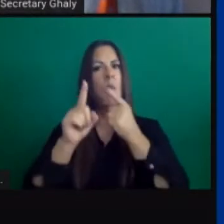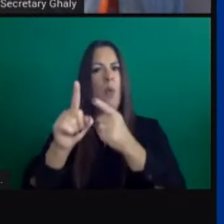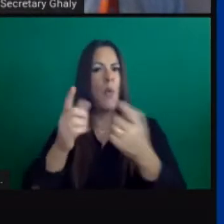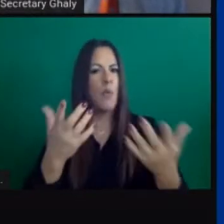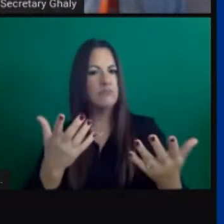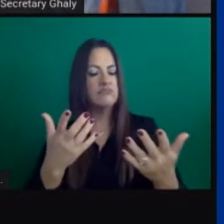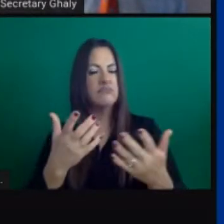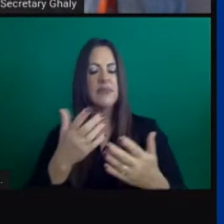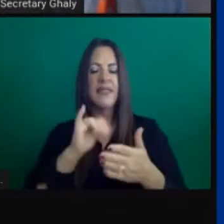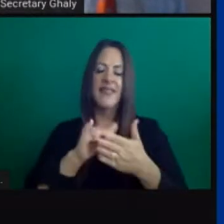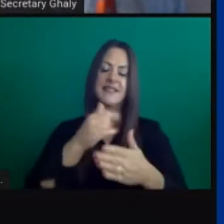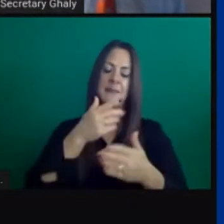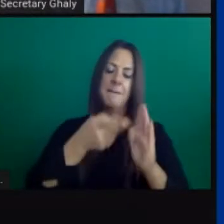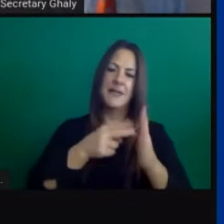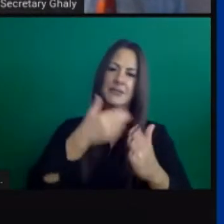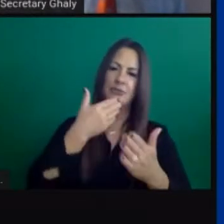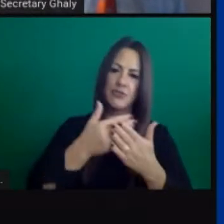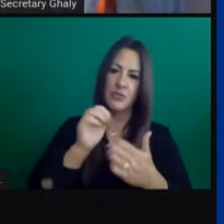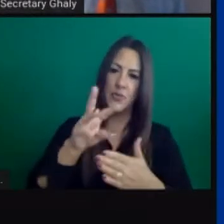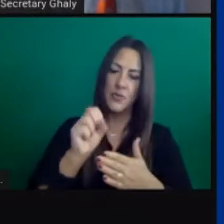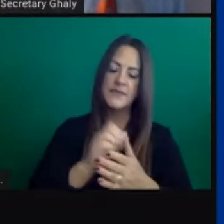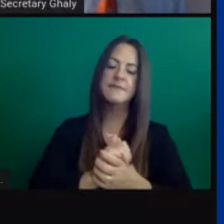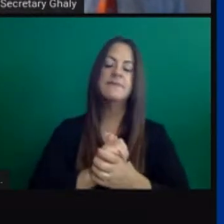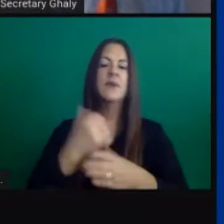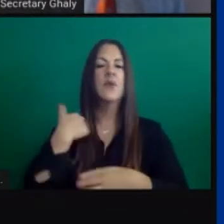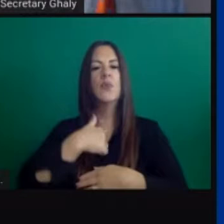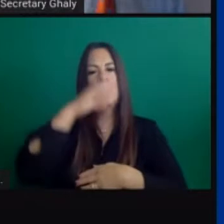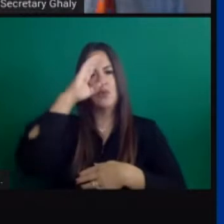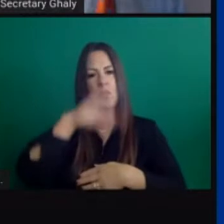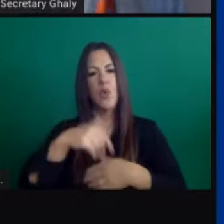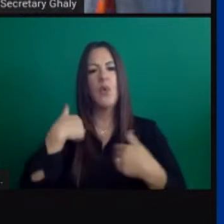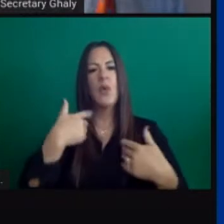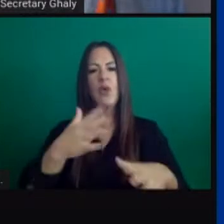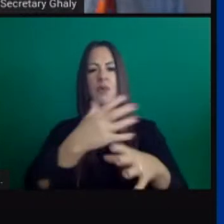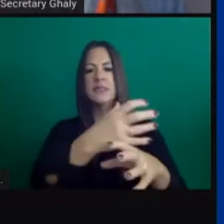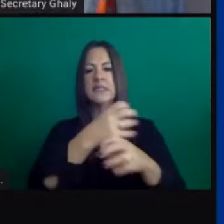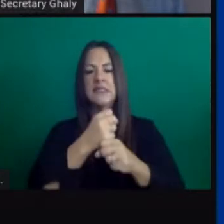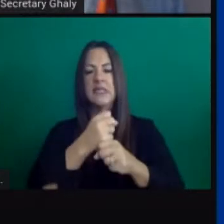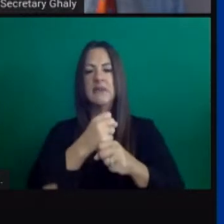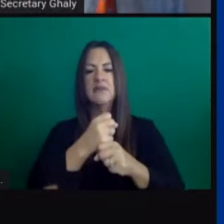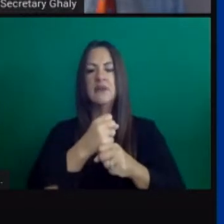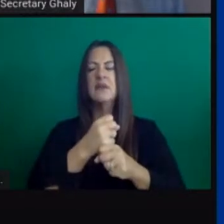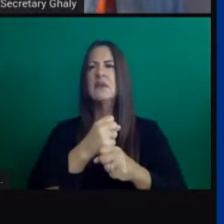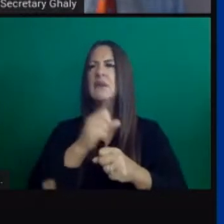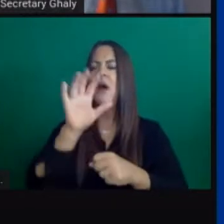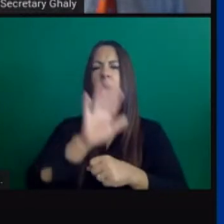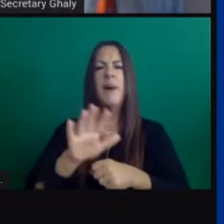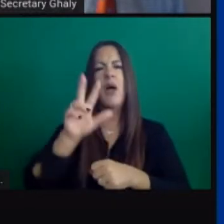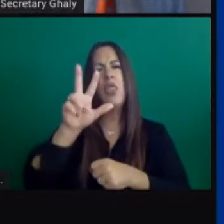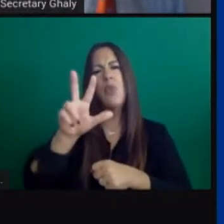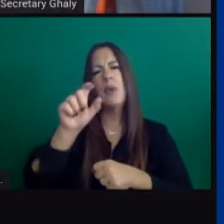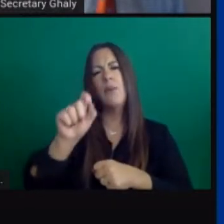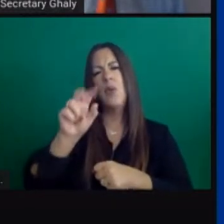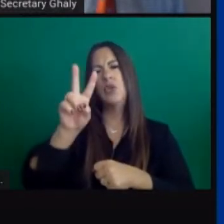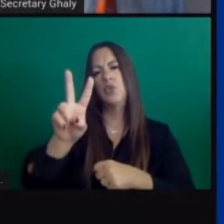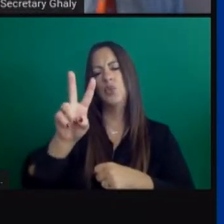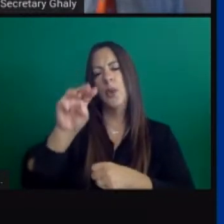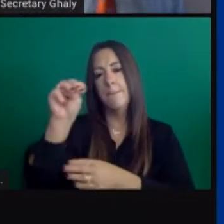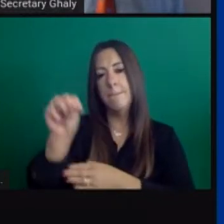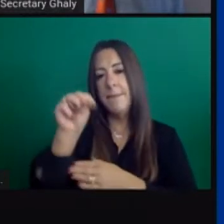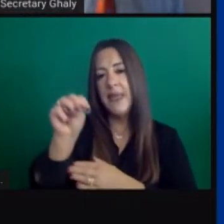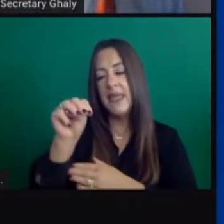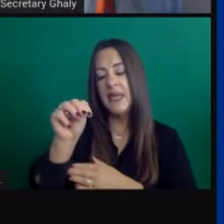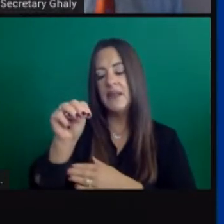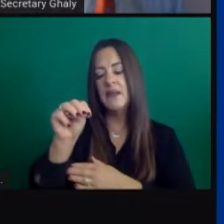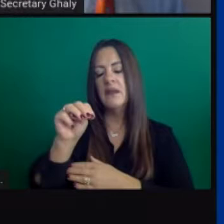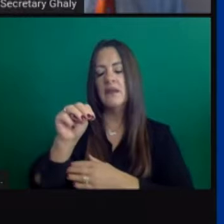and the best news. We know that we've received a total of just over 3.2 million vaccines. I